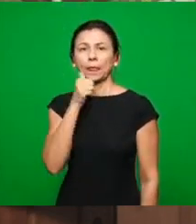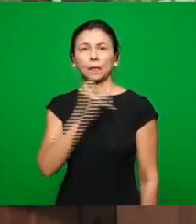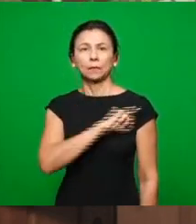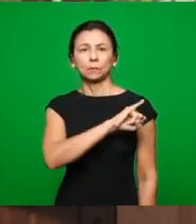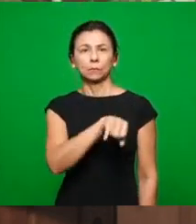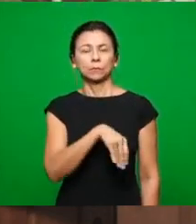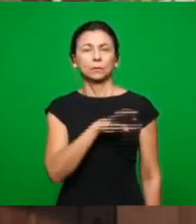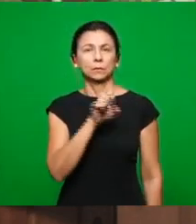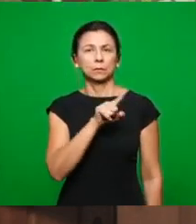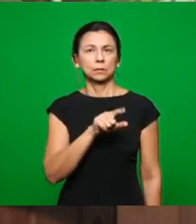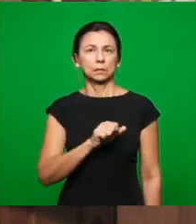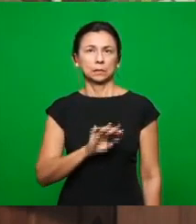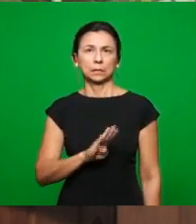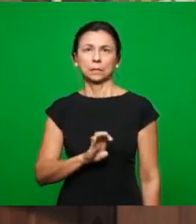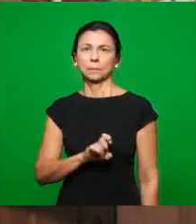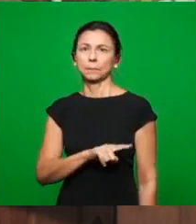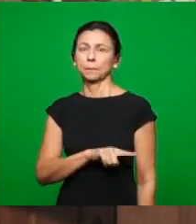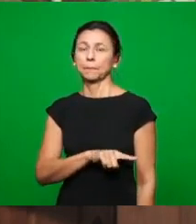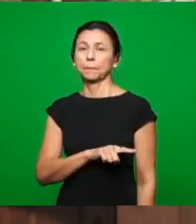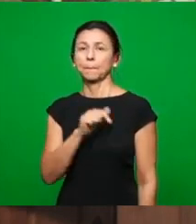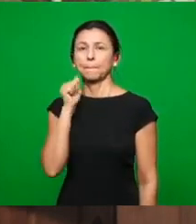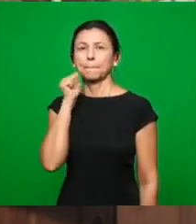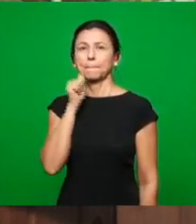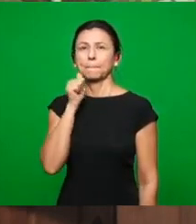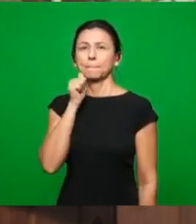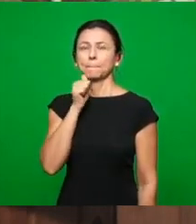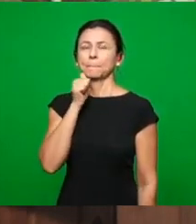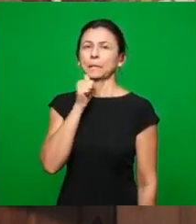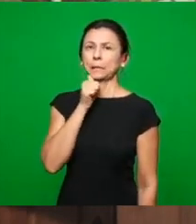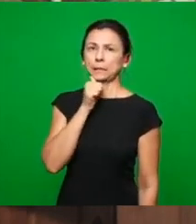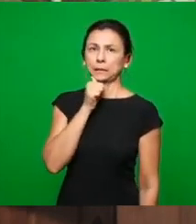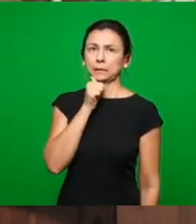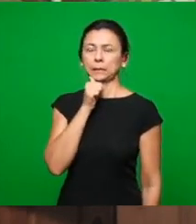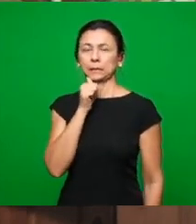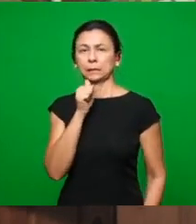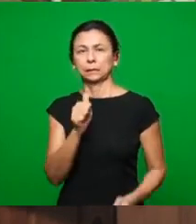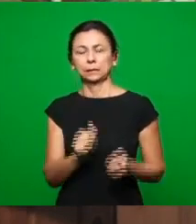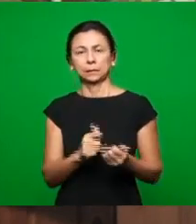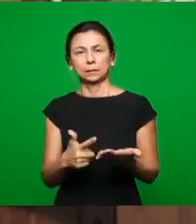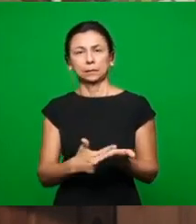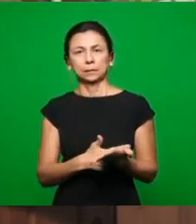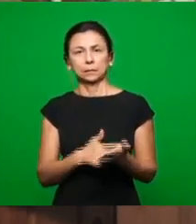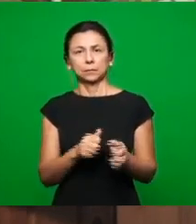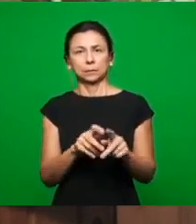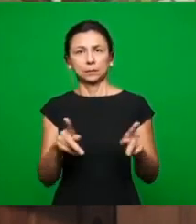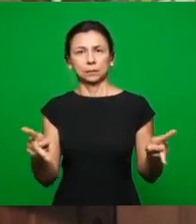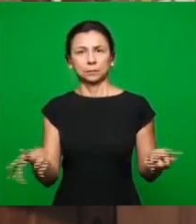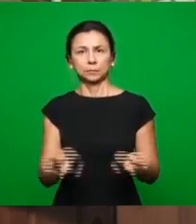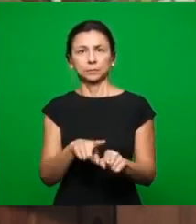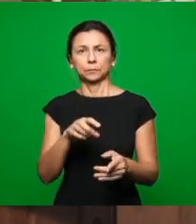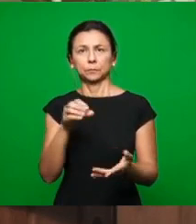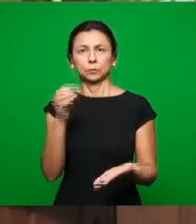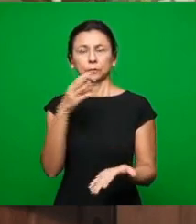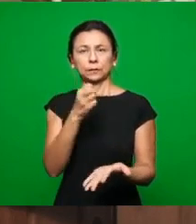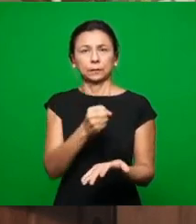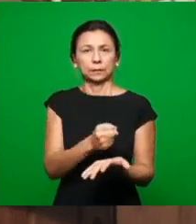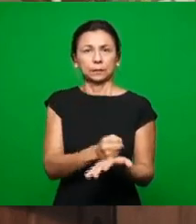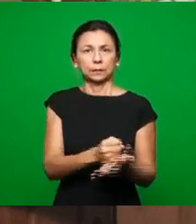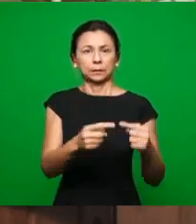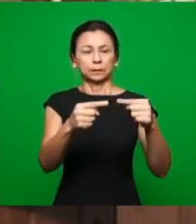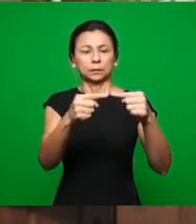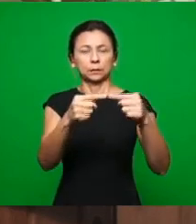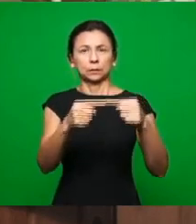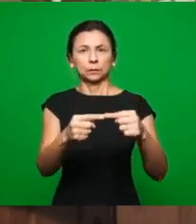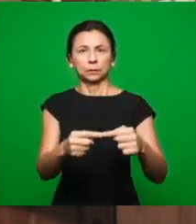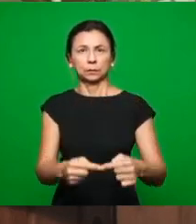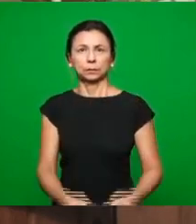Jezebel, therefore, is a woman in Revelations, in the New Testament, is related to